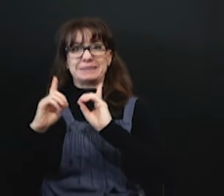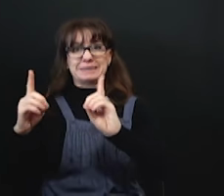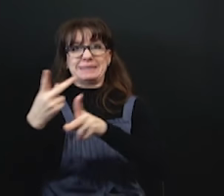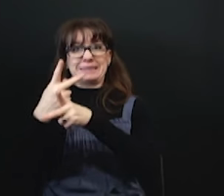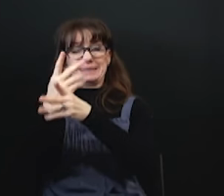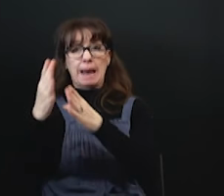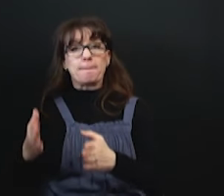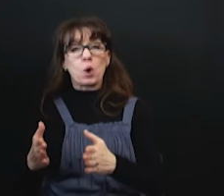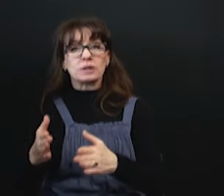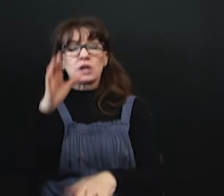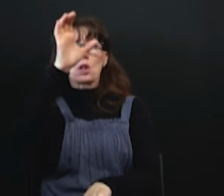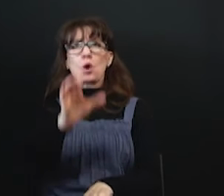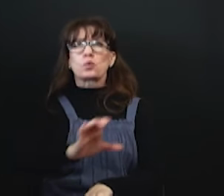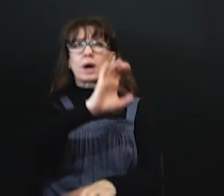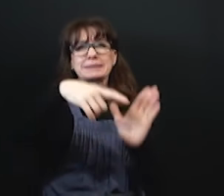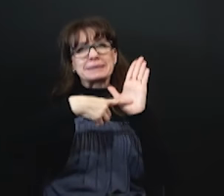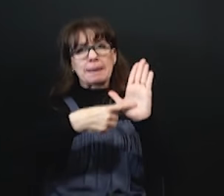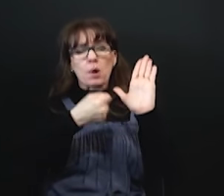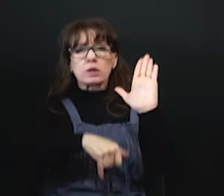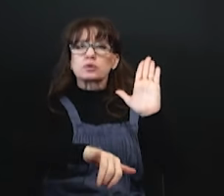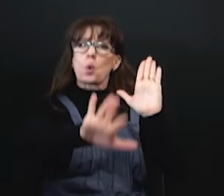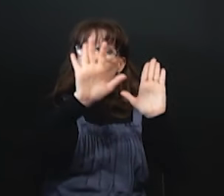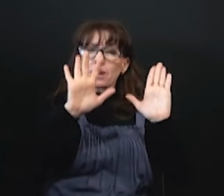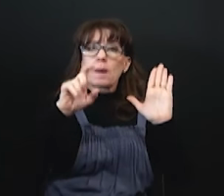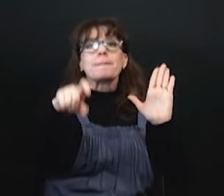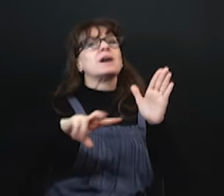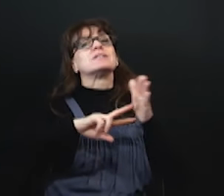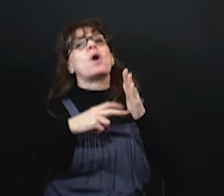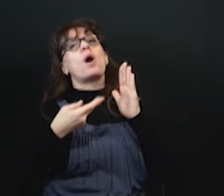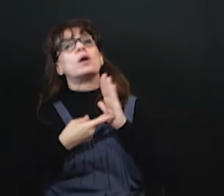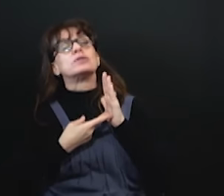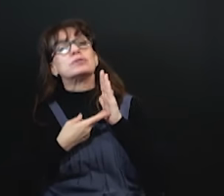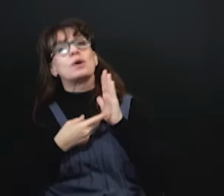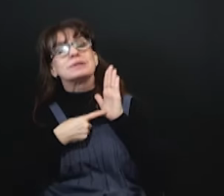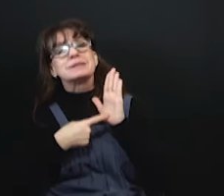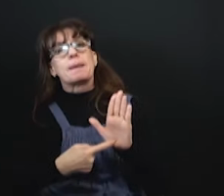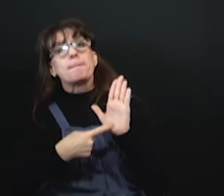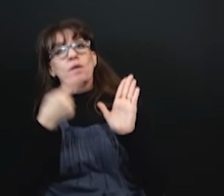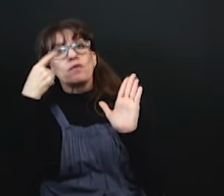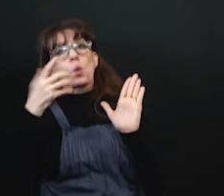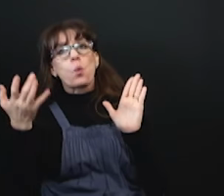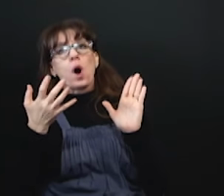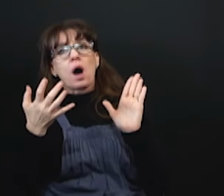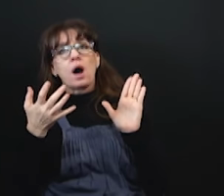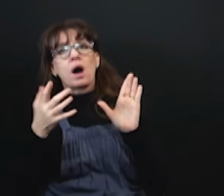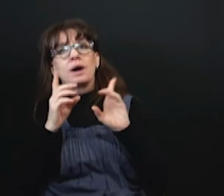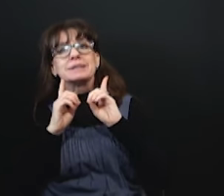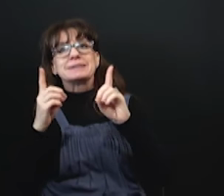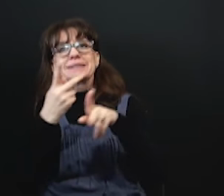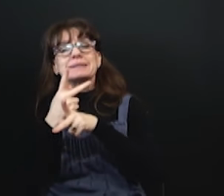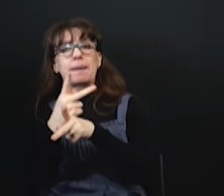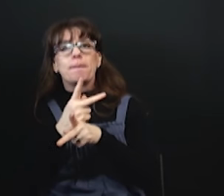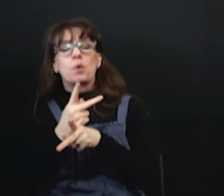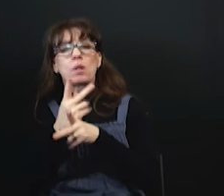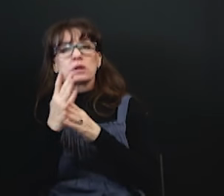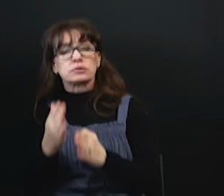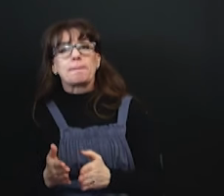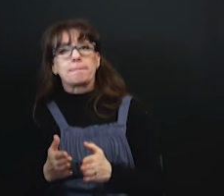if the cross is the ultimate symbol of surrender, then it must also be the ultimate symbol of discipleship.